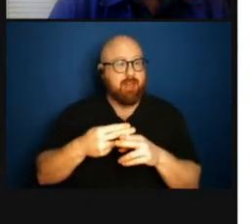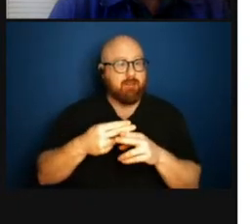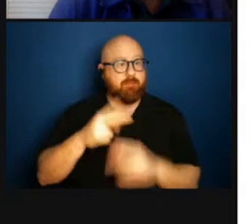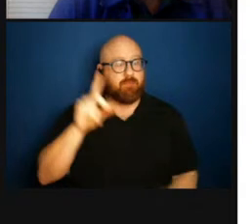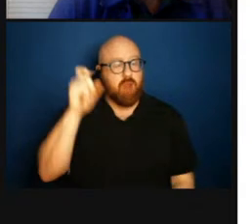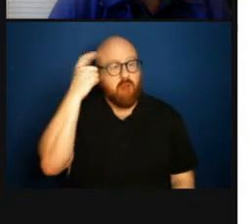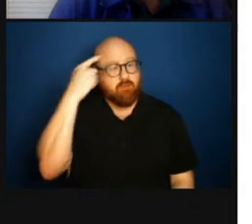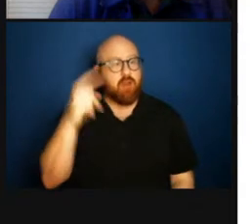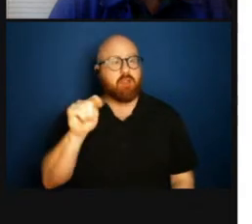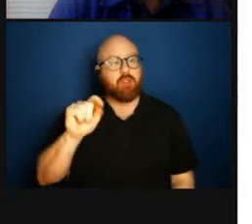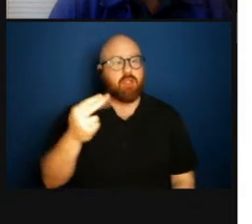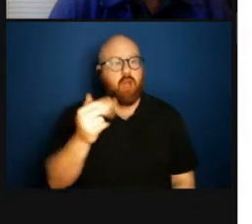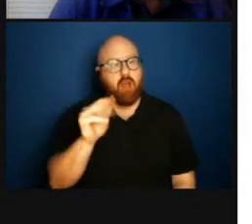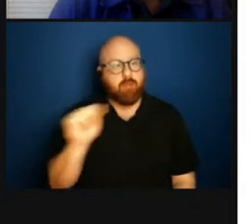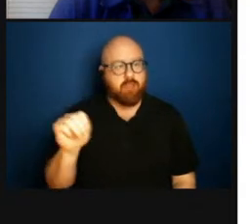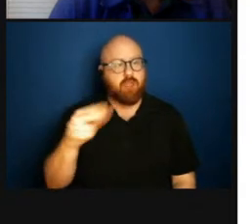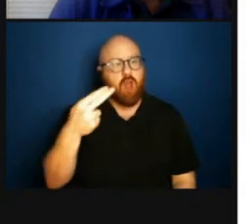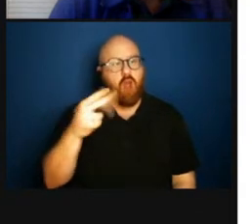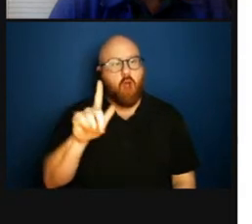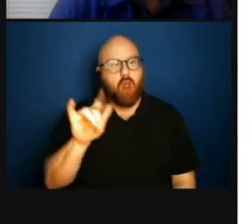later. Next.